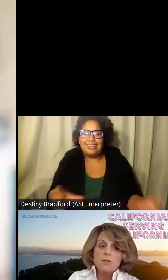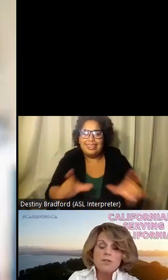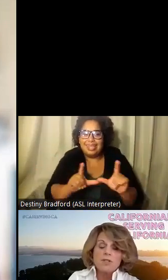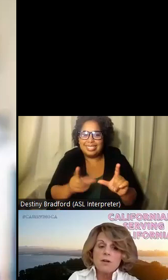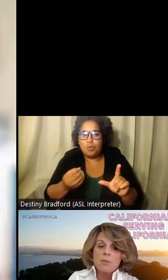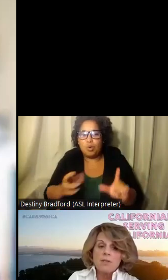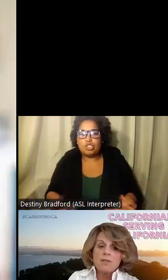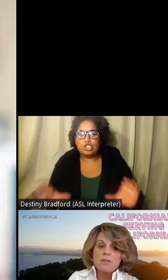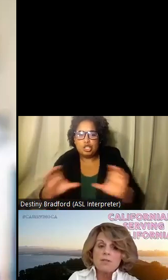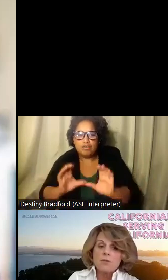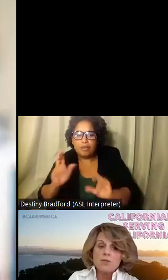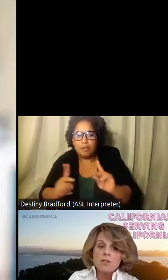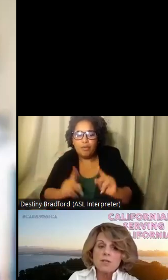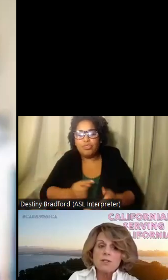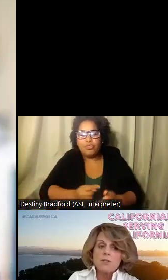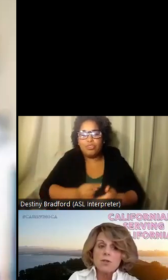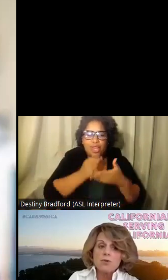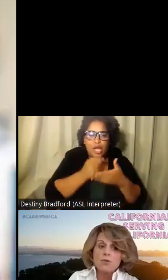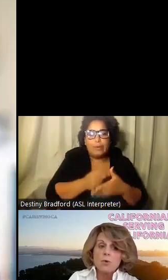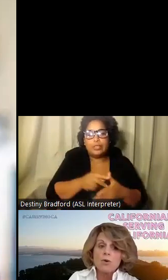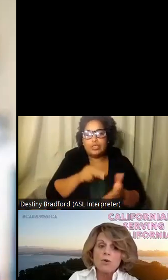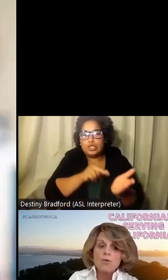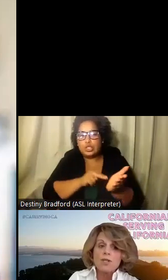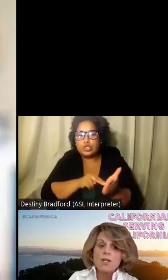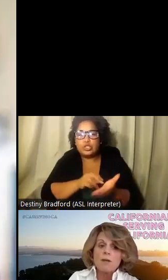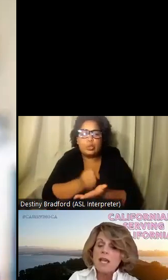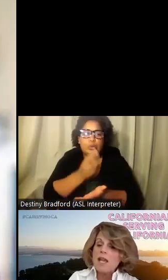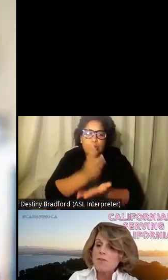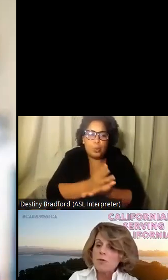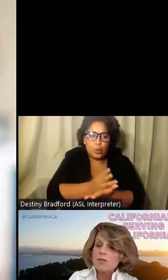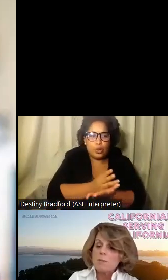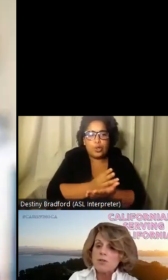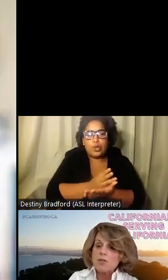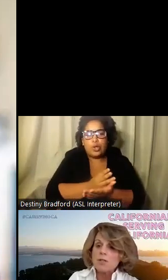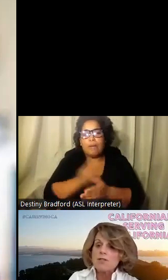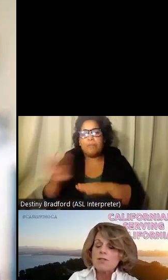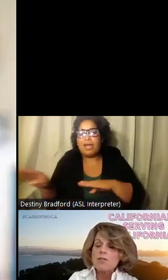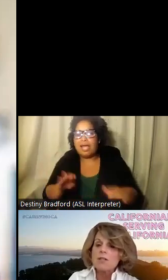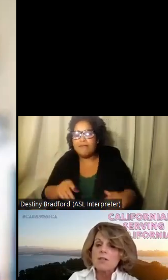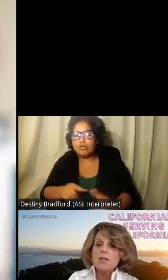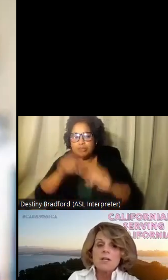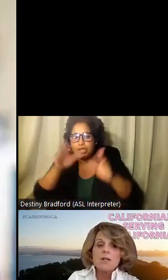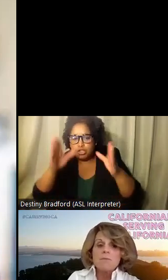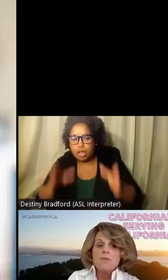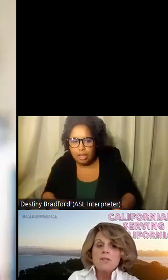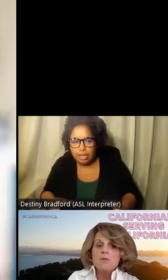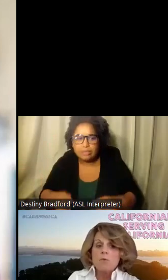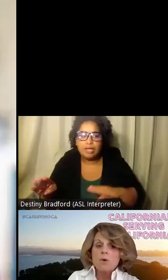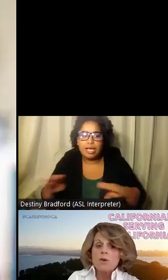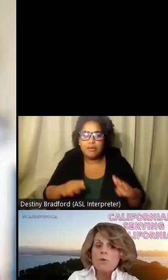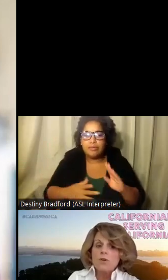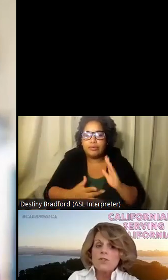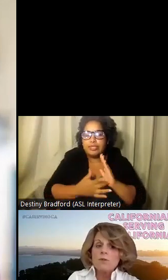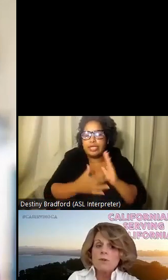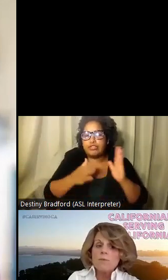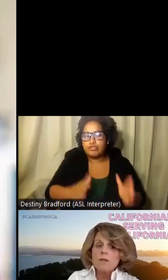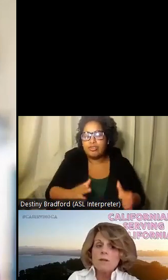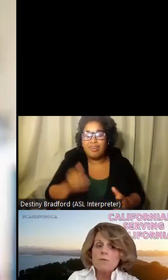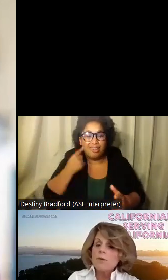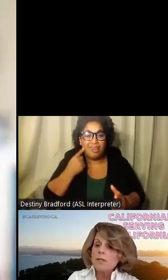This includes therapists, nurses, social workers, behavioral specialists. This